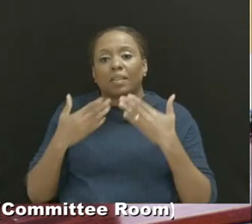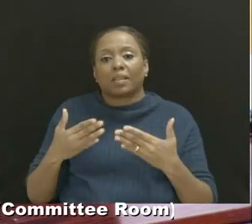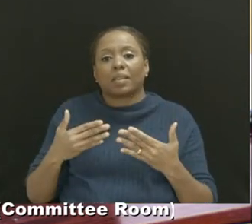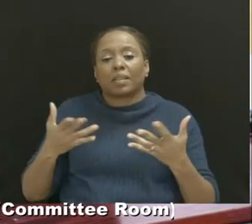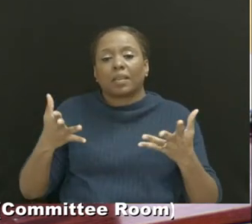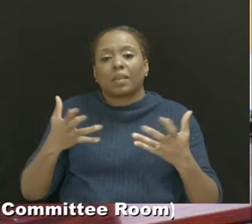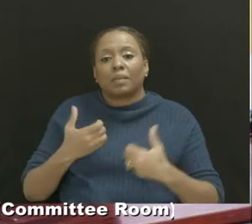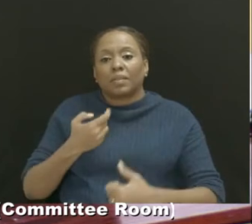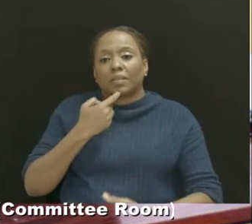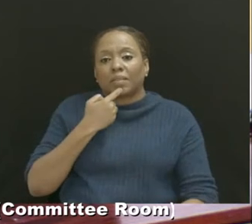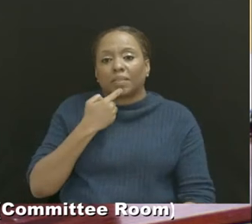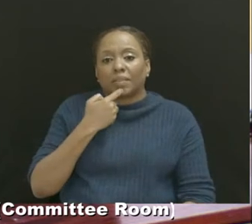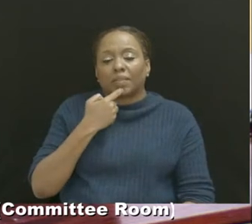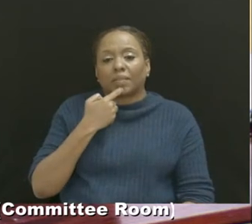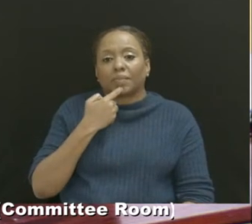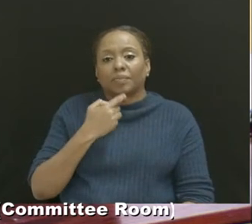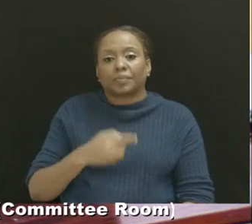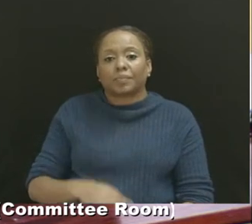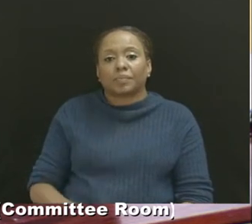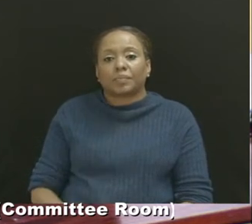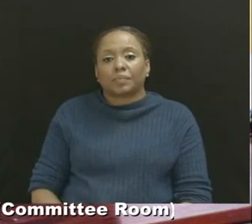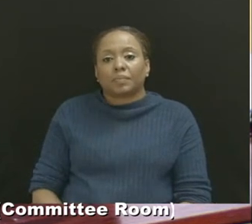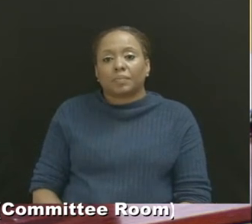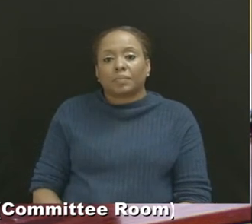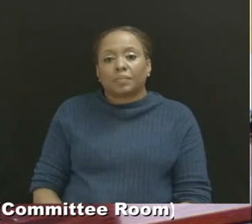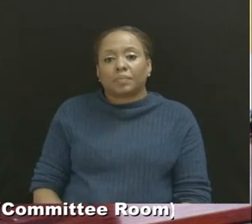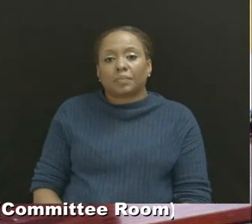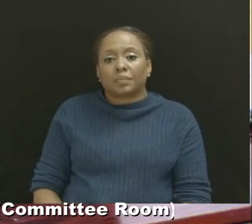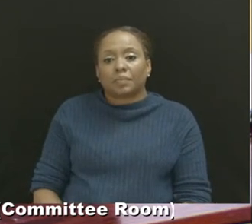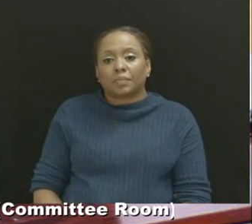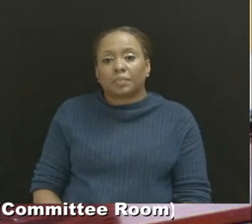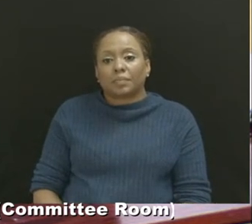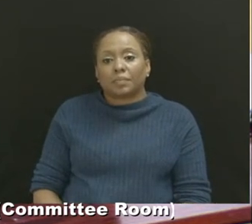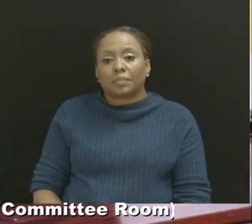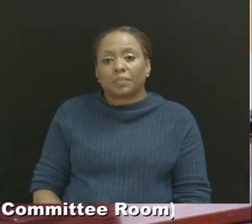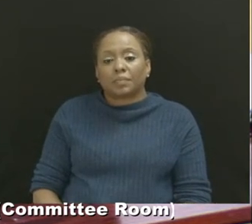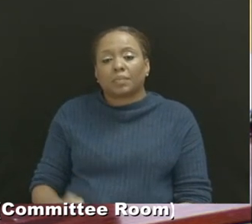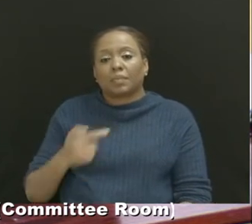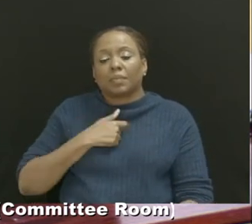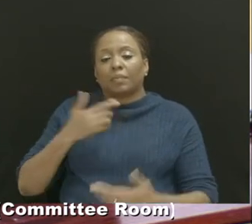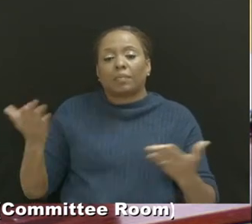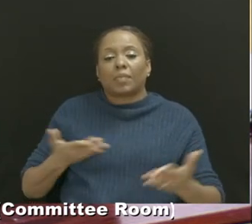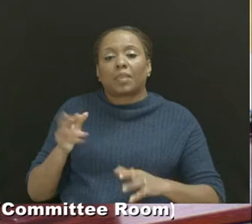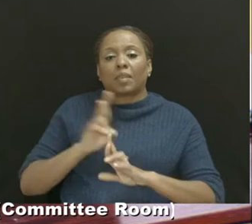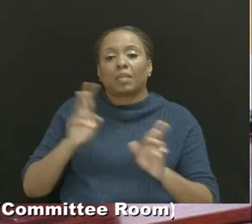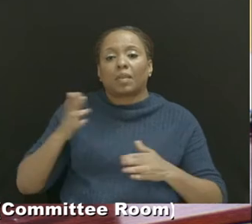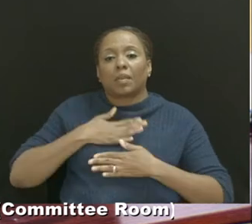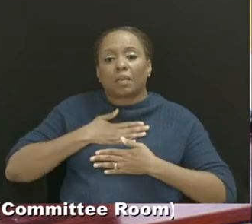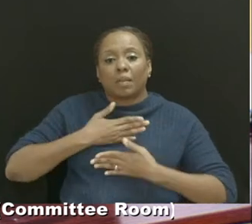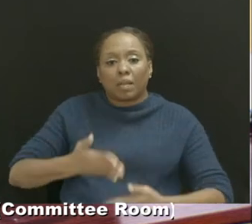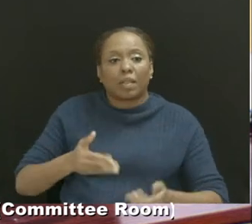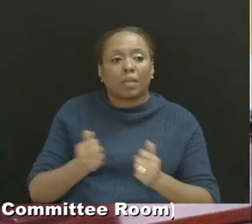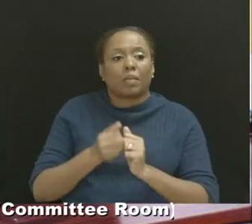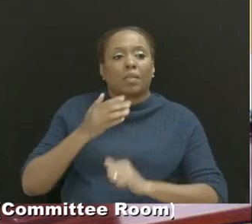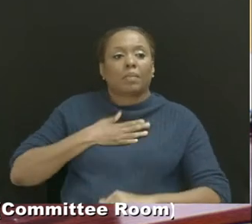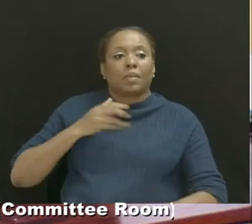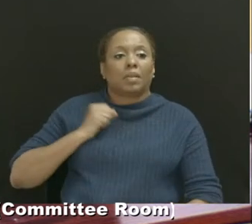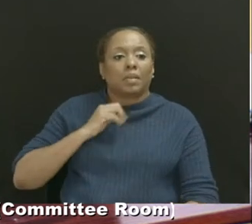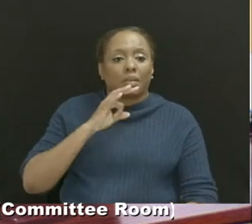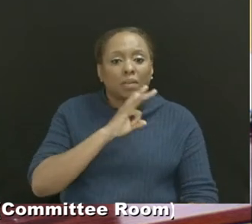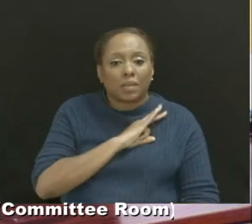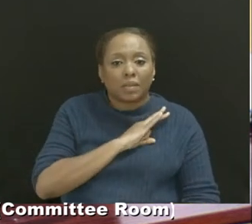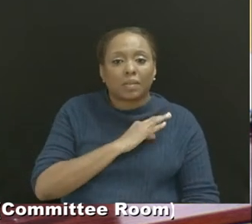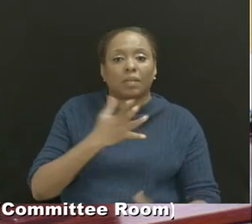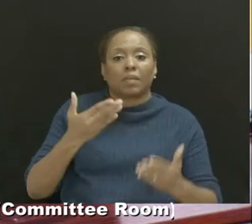I want to say that I am here ready, willing, and able, along with my good officers, who I